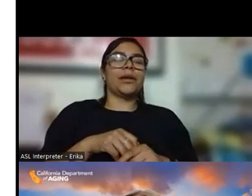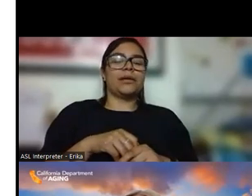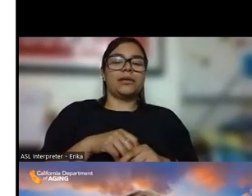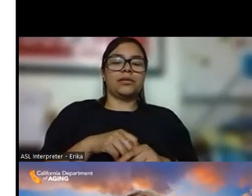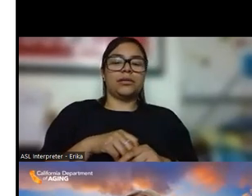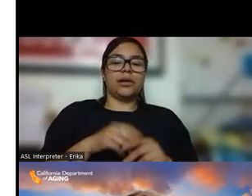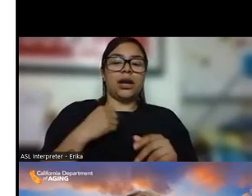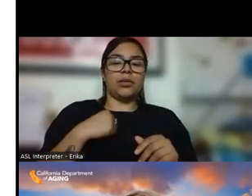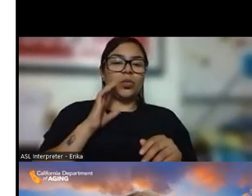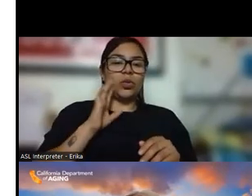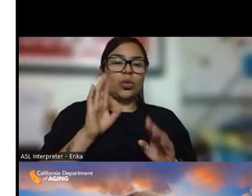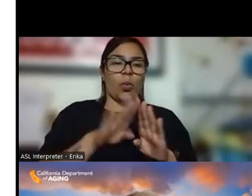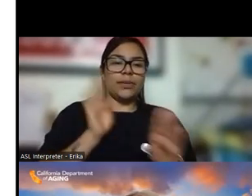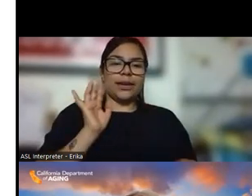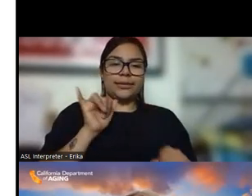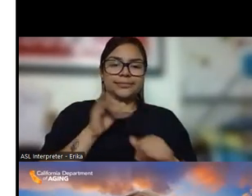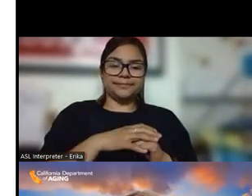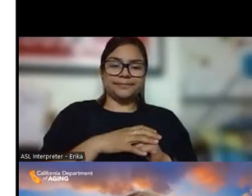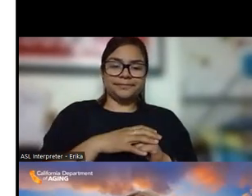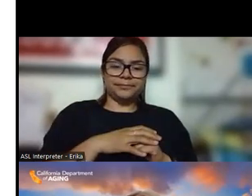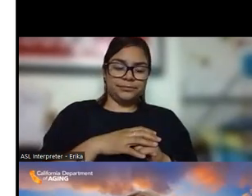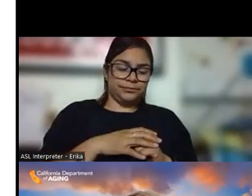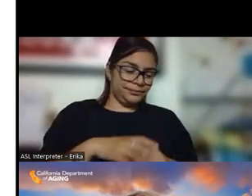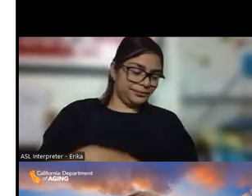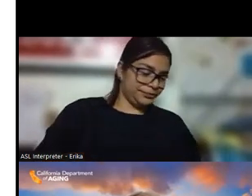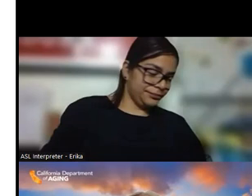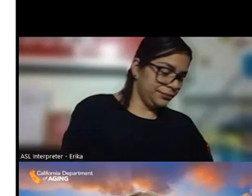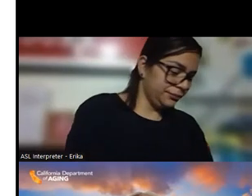will open it up and let me know.